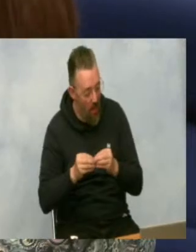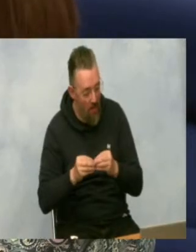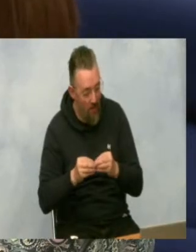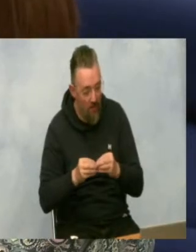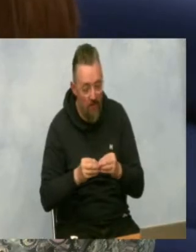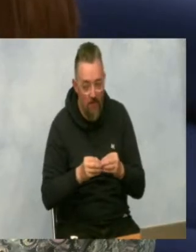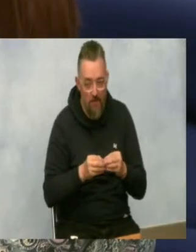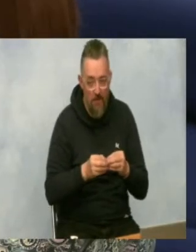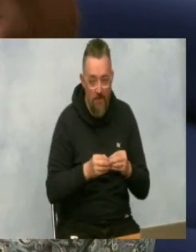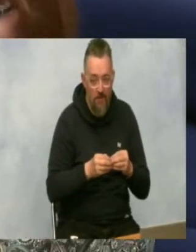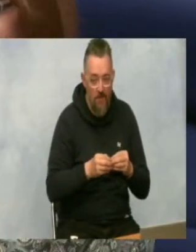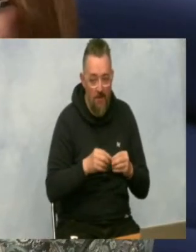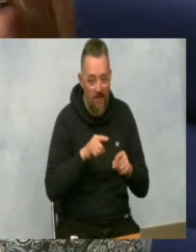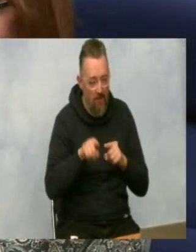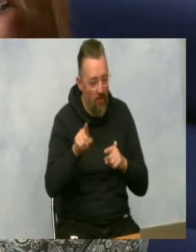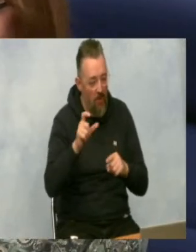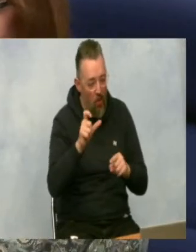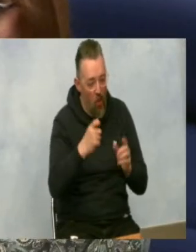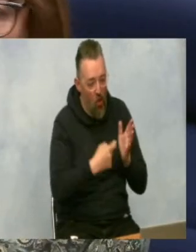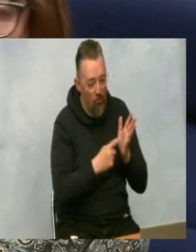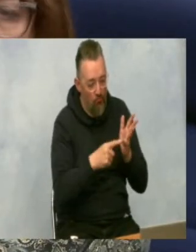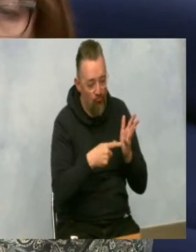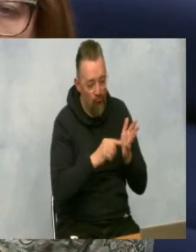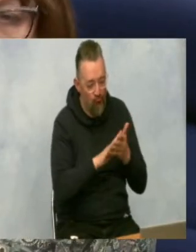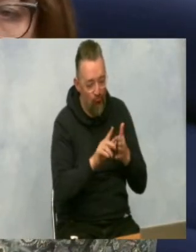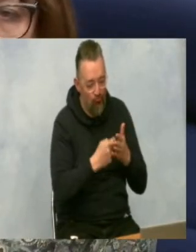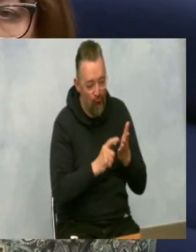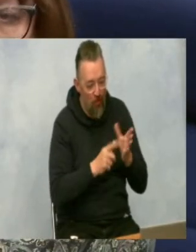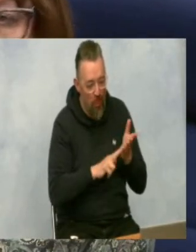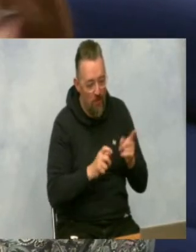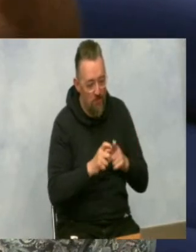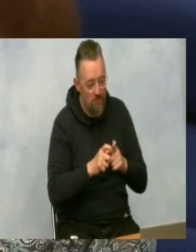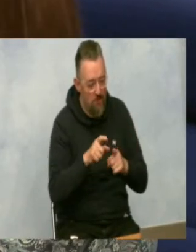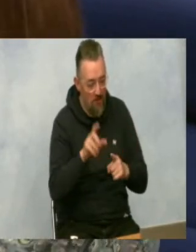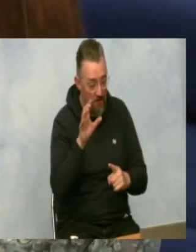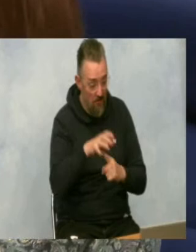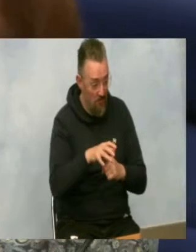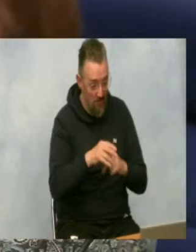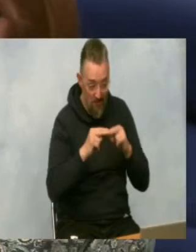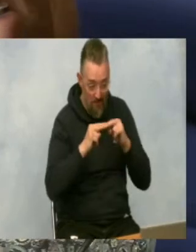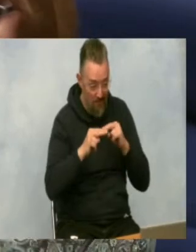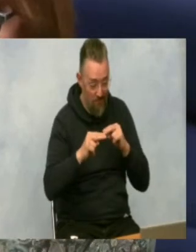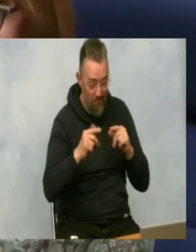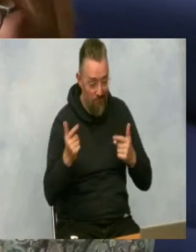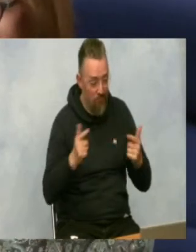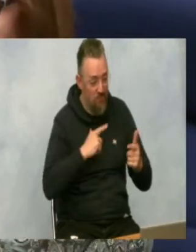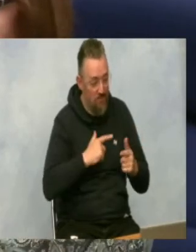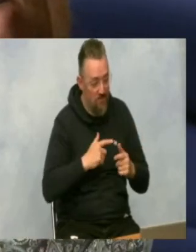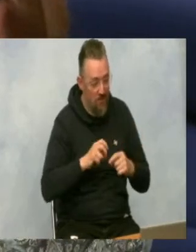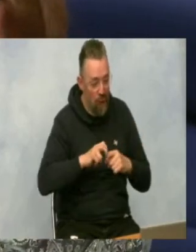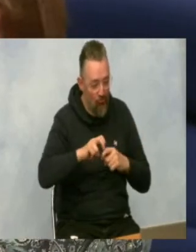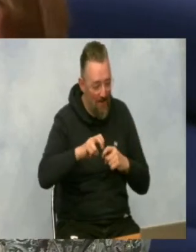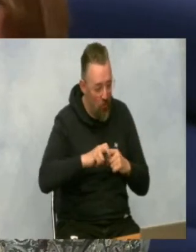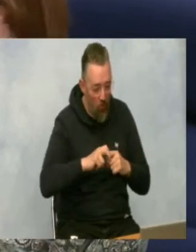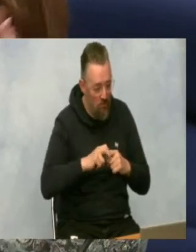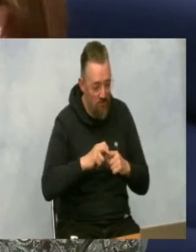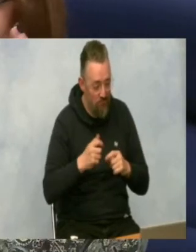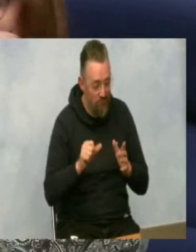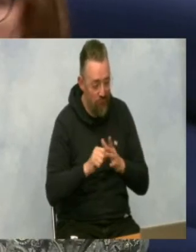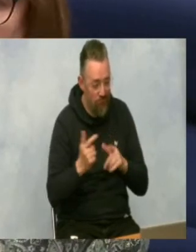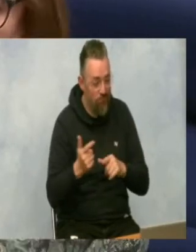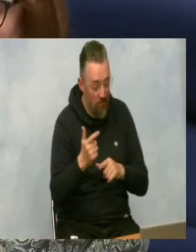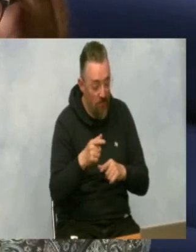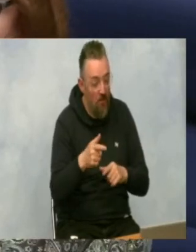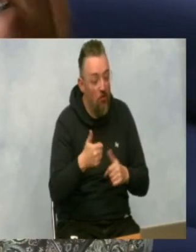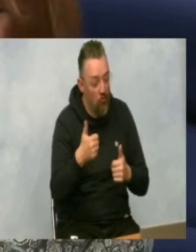particular the Crotherland, which is kind of in the middle of nowhere in terms of public transport and the like. So it's good that we're moving